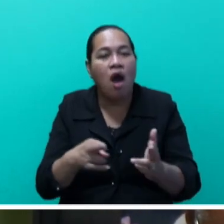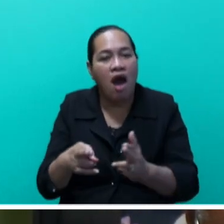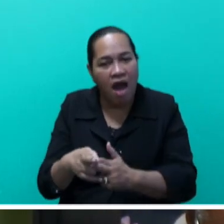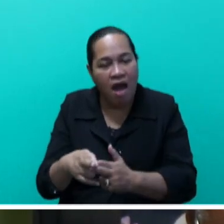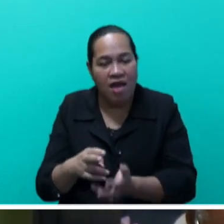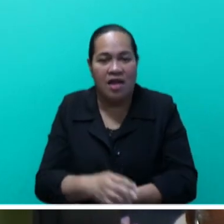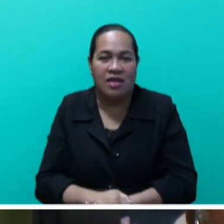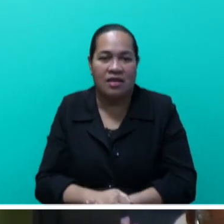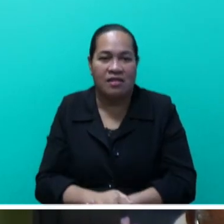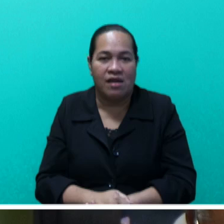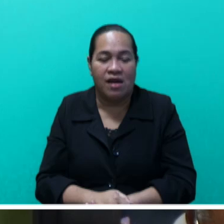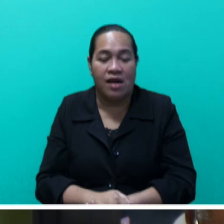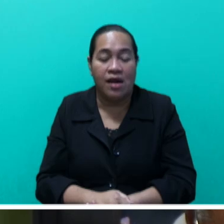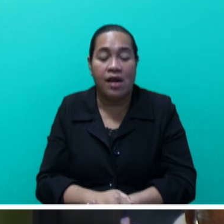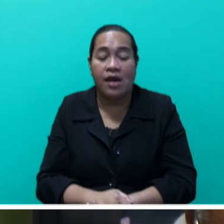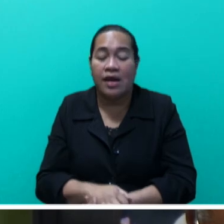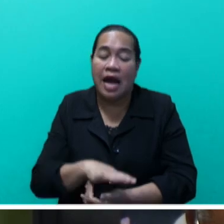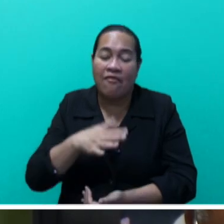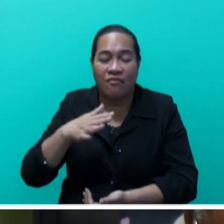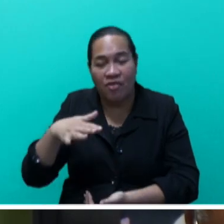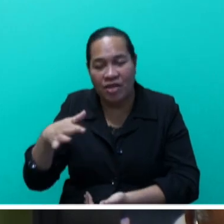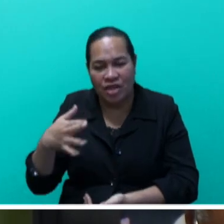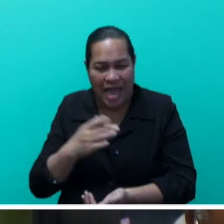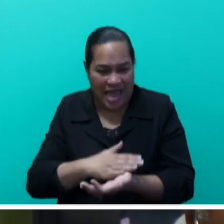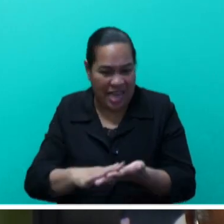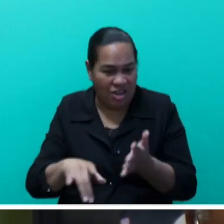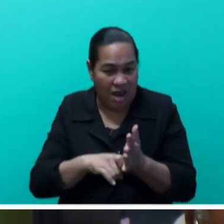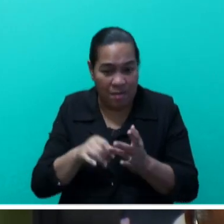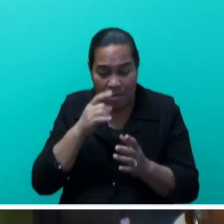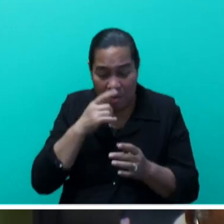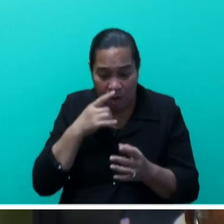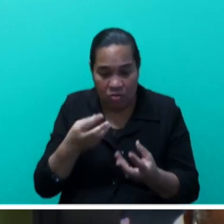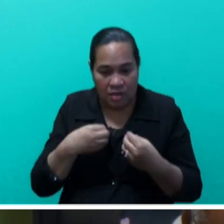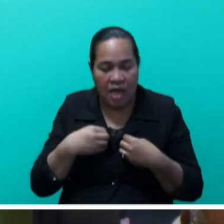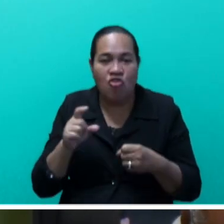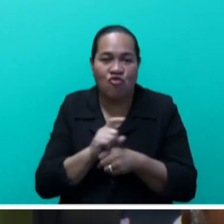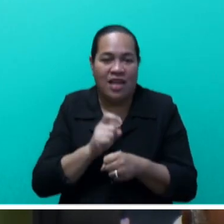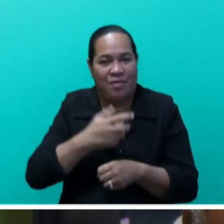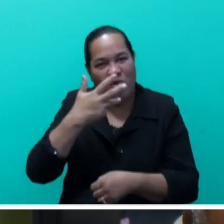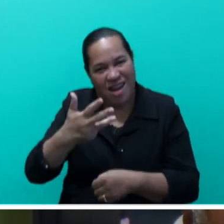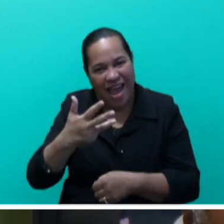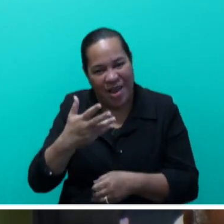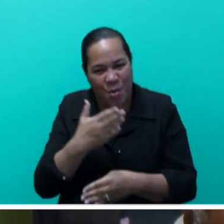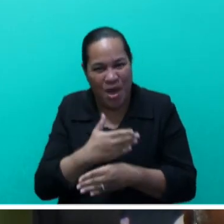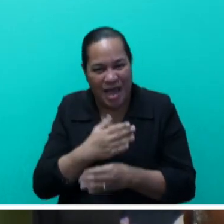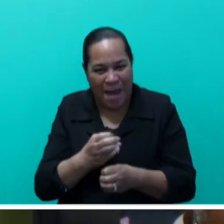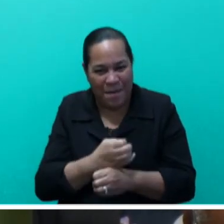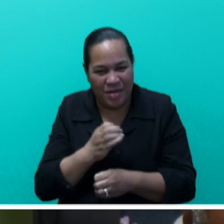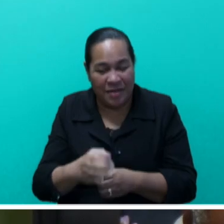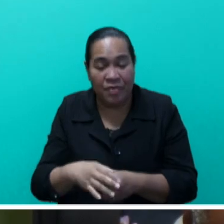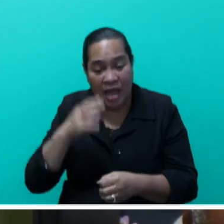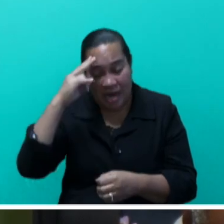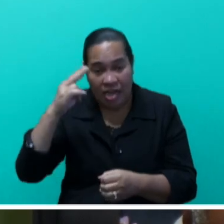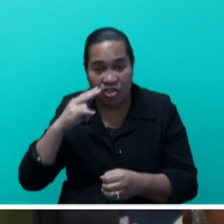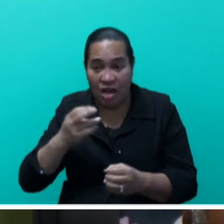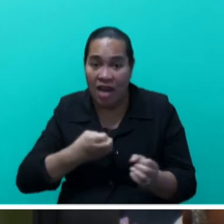areas. On average, IHRDP recipient creates about 9 jobs, whereas the National Export